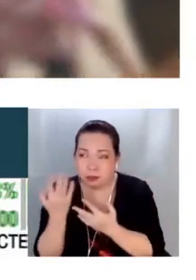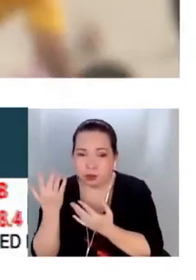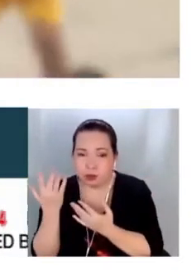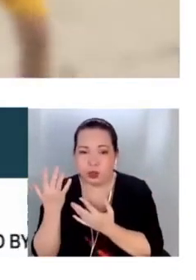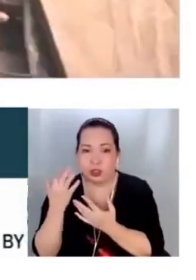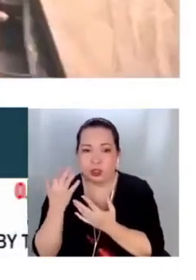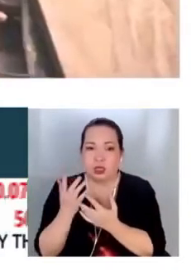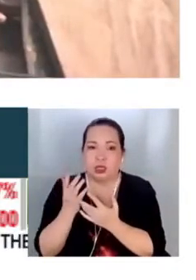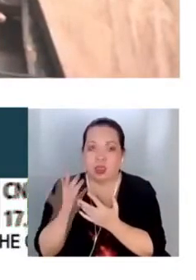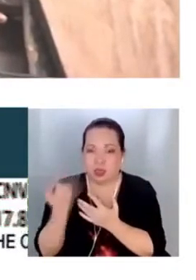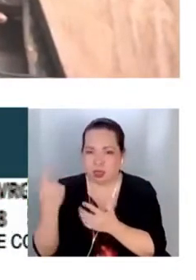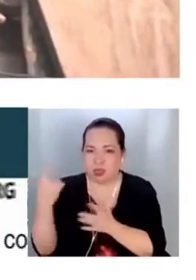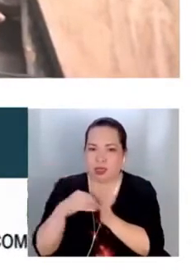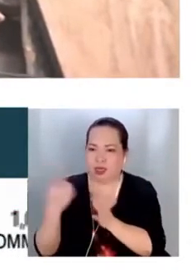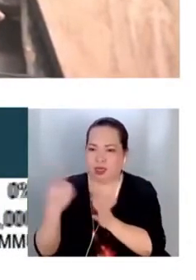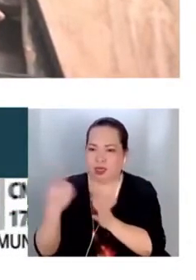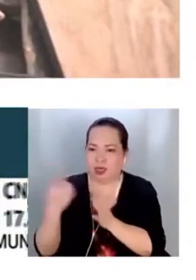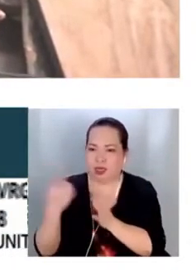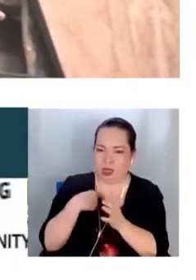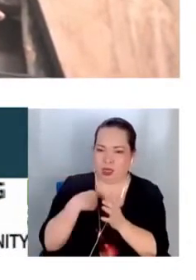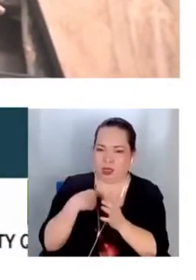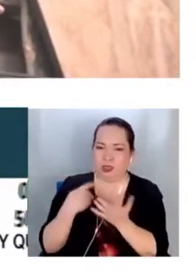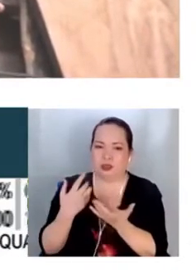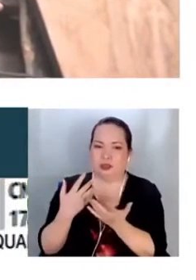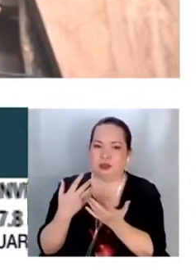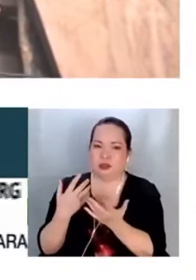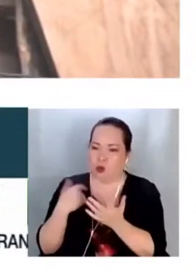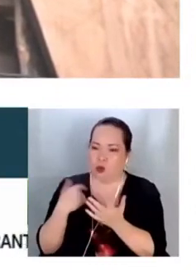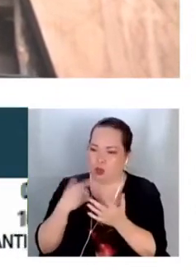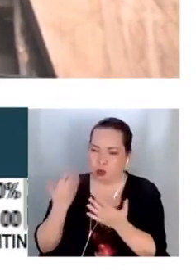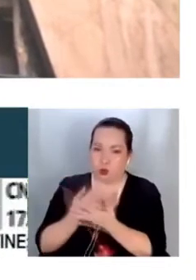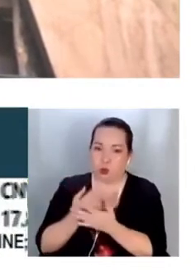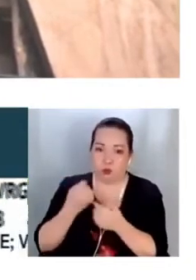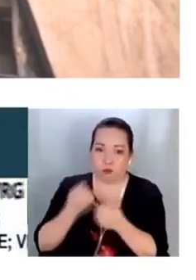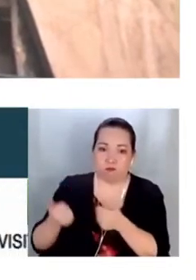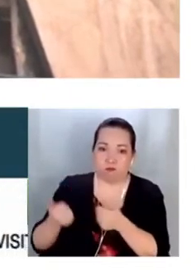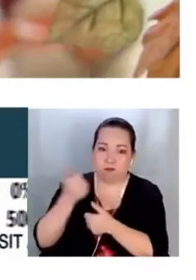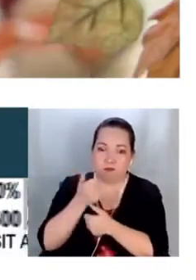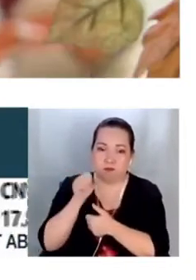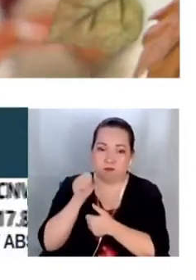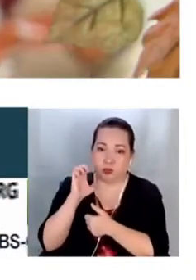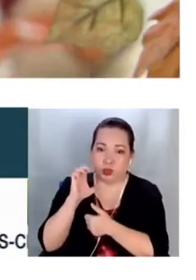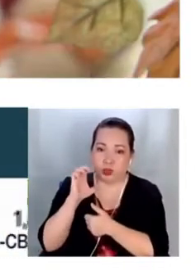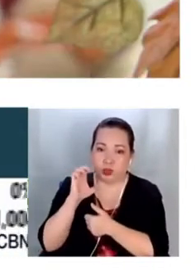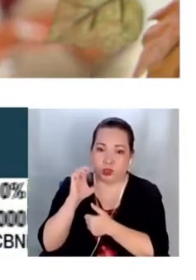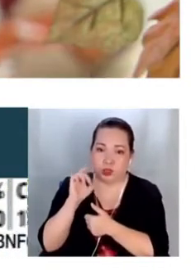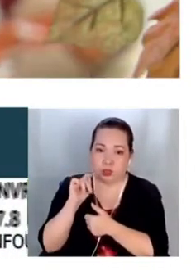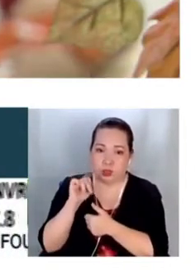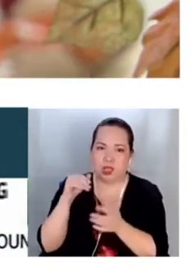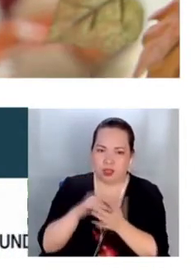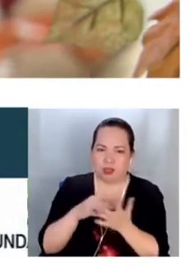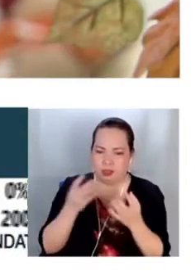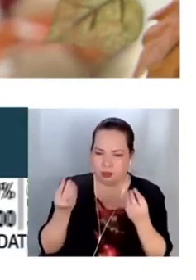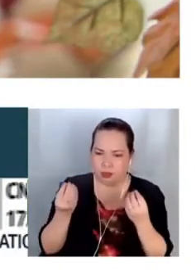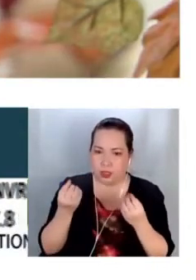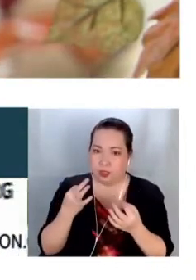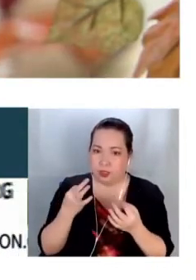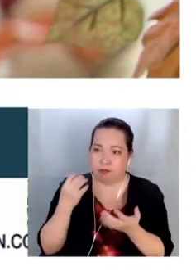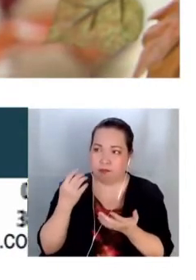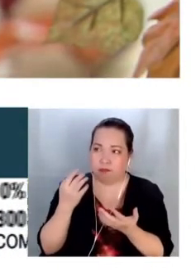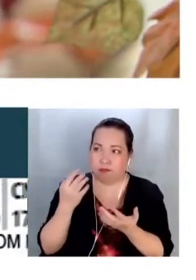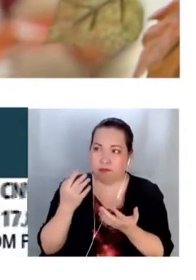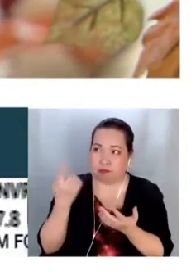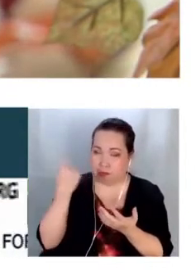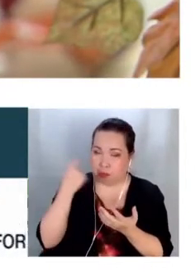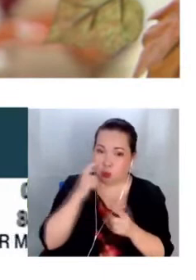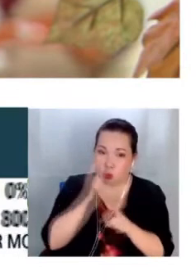they asked us again when Secretary Chua came on, does Secretary Chua support this? And we wrote back, and